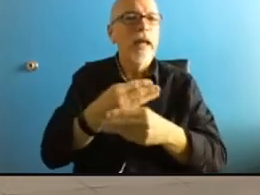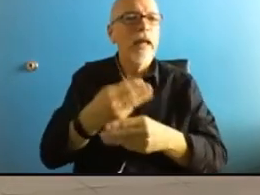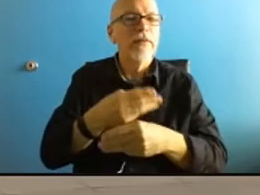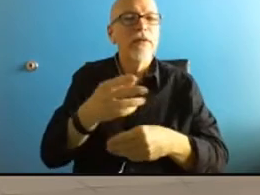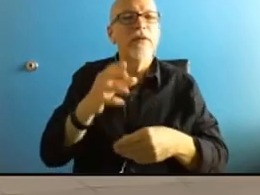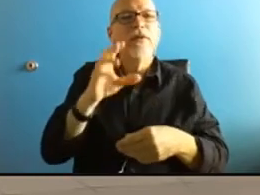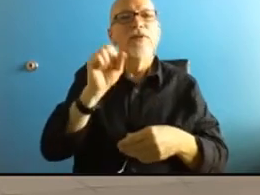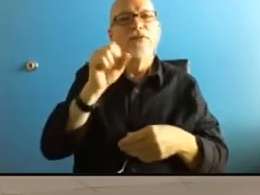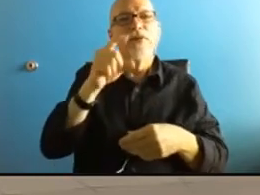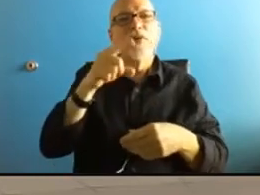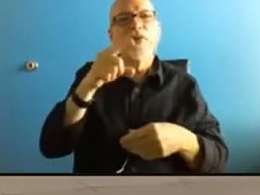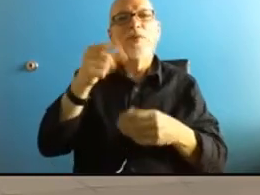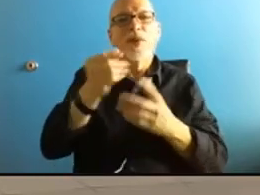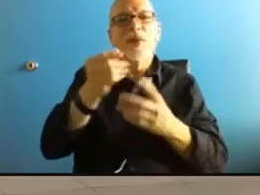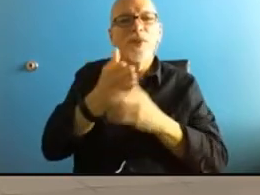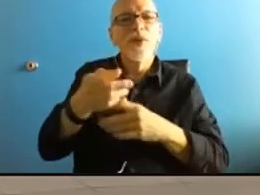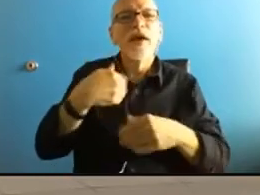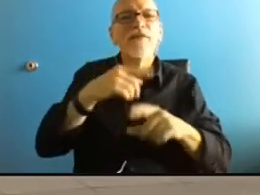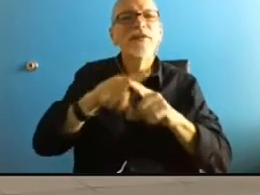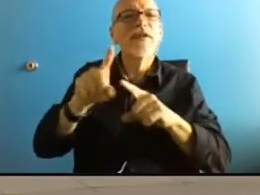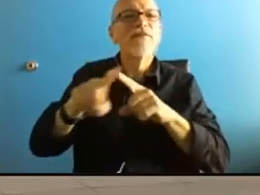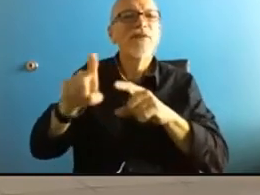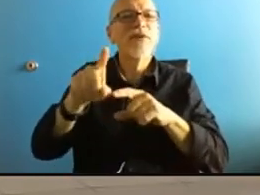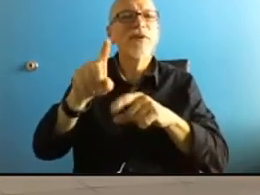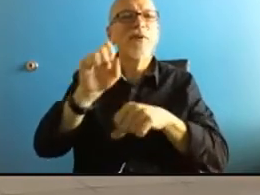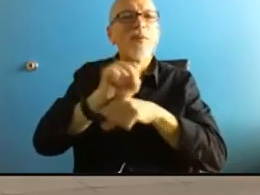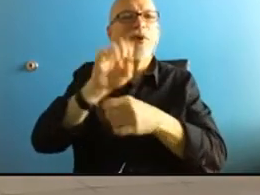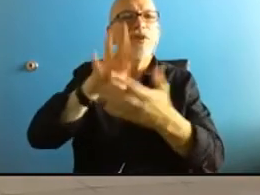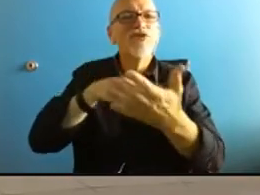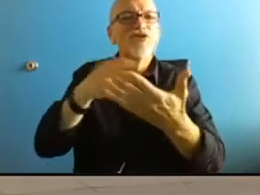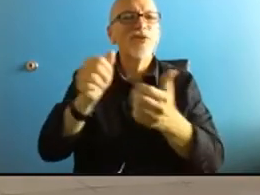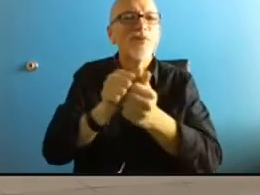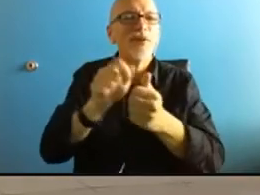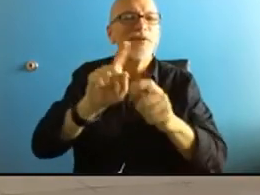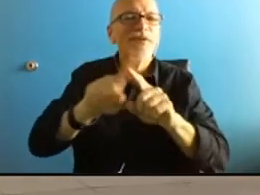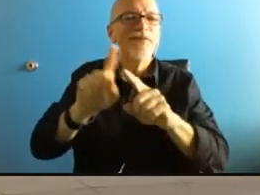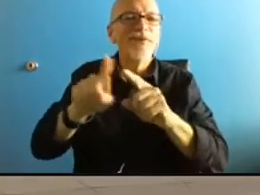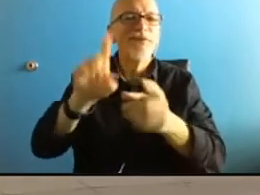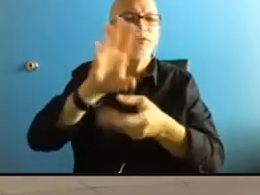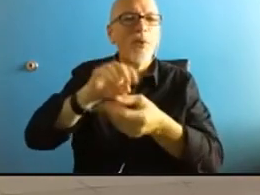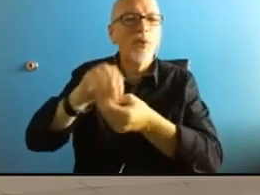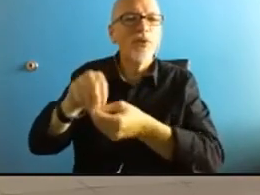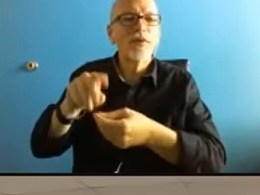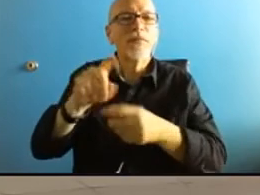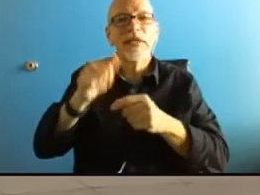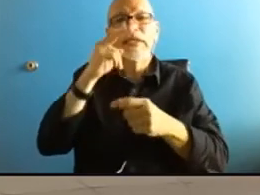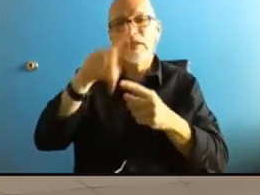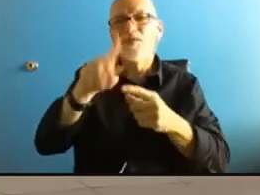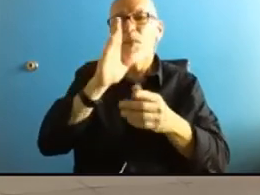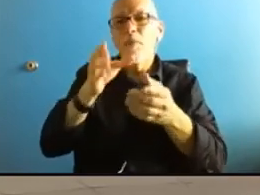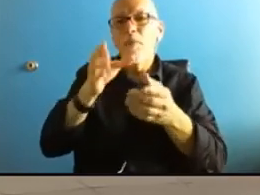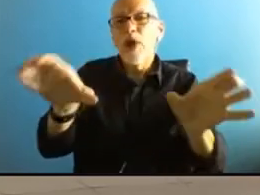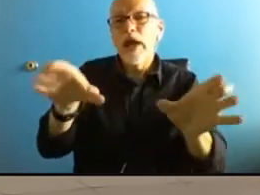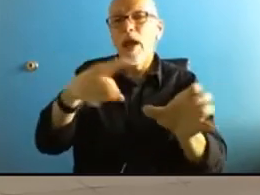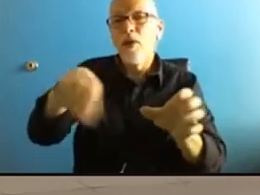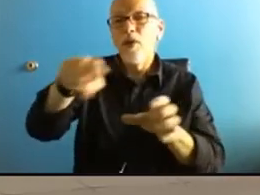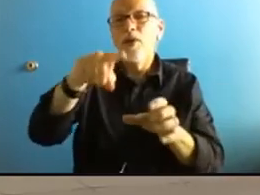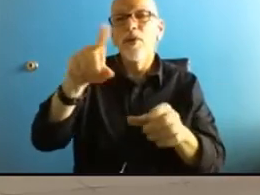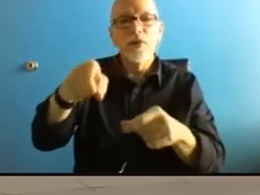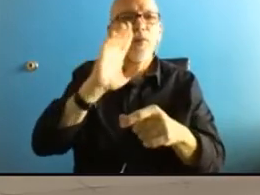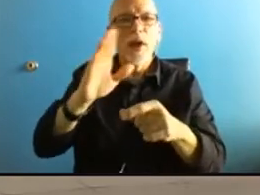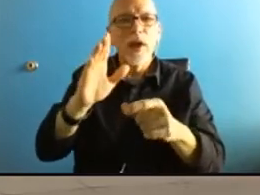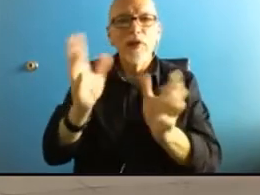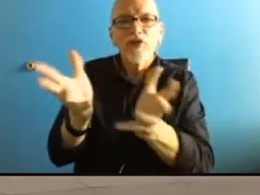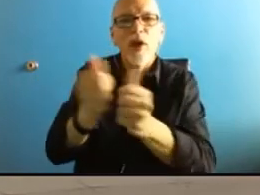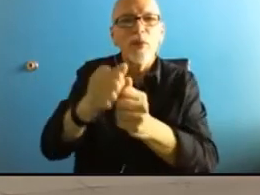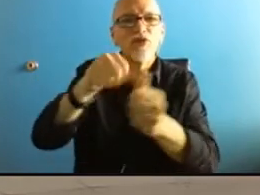were going through and they had a worksheet with different totals on here. But you'll see when they break out that students are talking to other students,